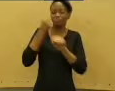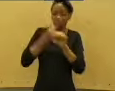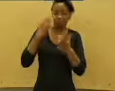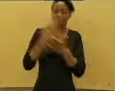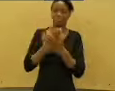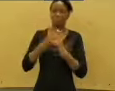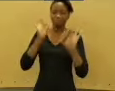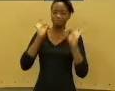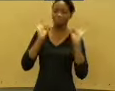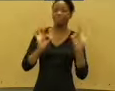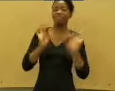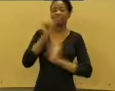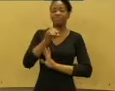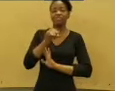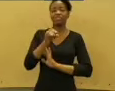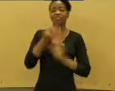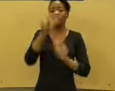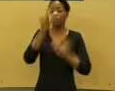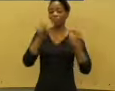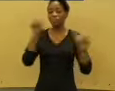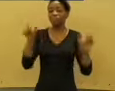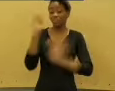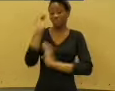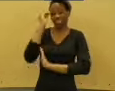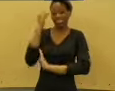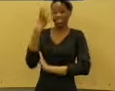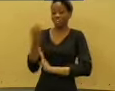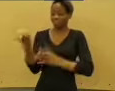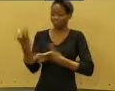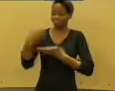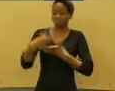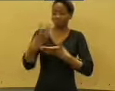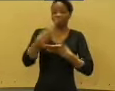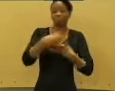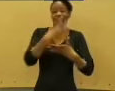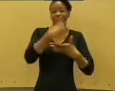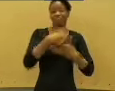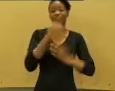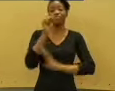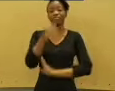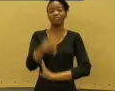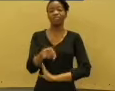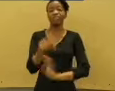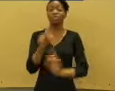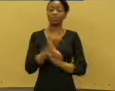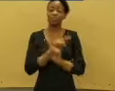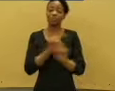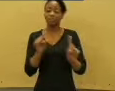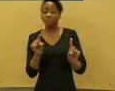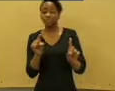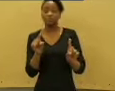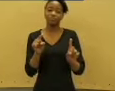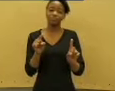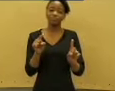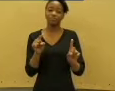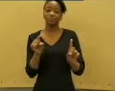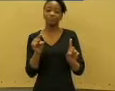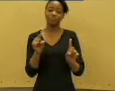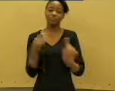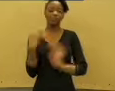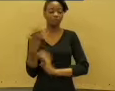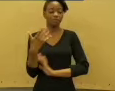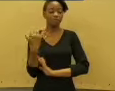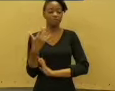a few other people who were interested. But for the most part, I think that, like, when it comes to